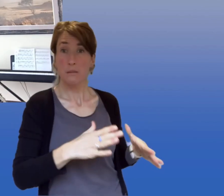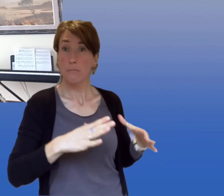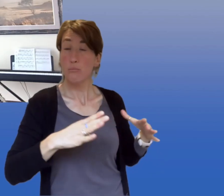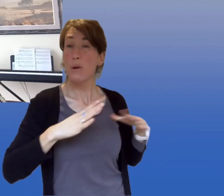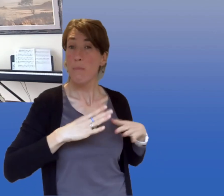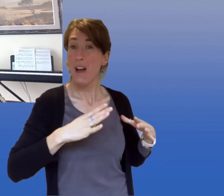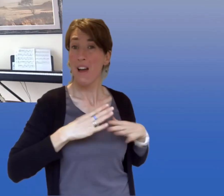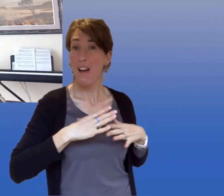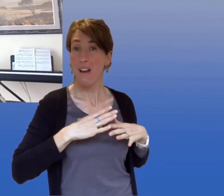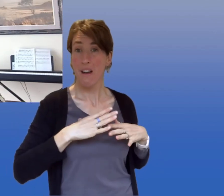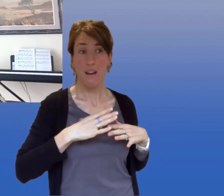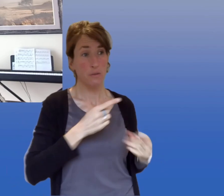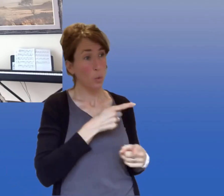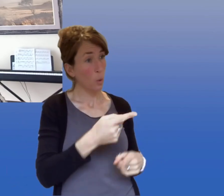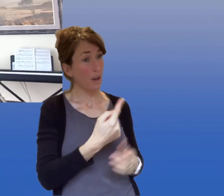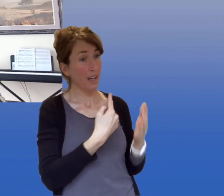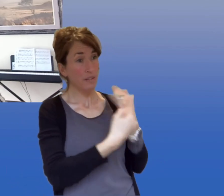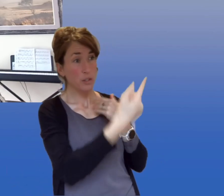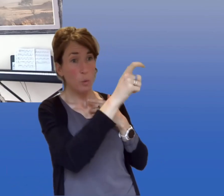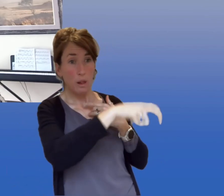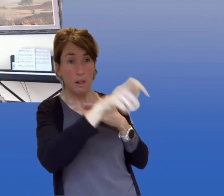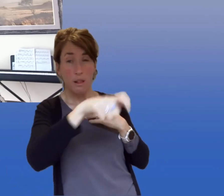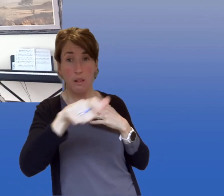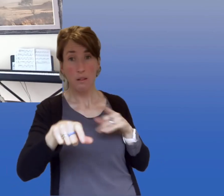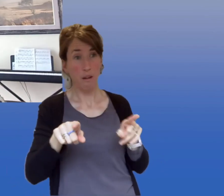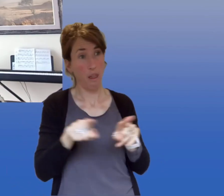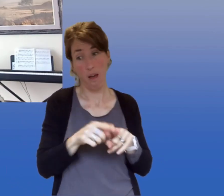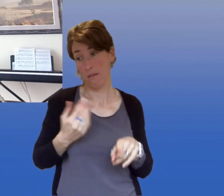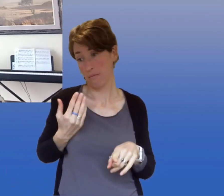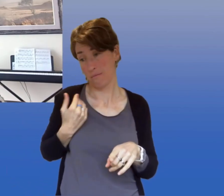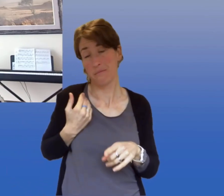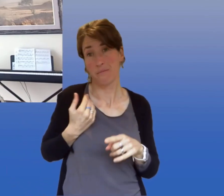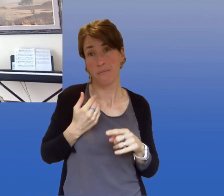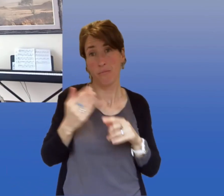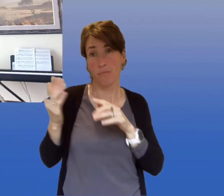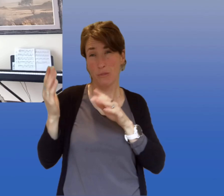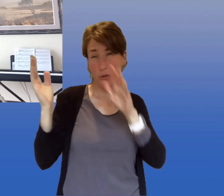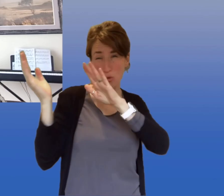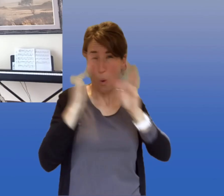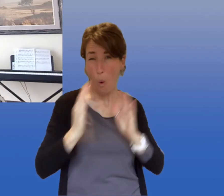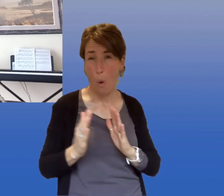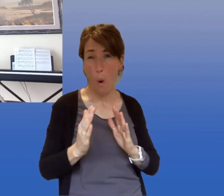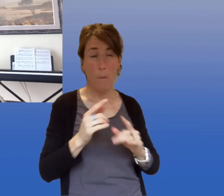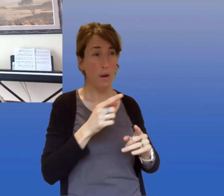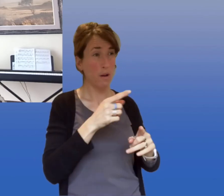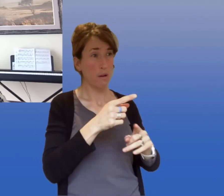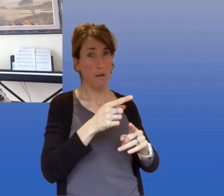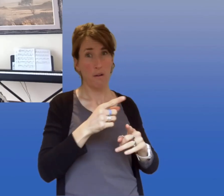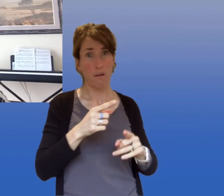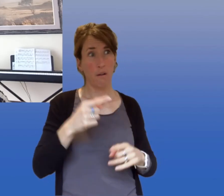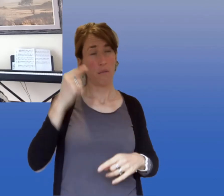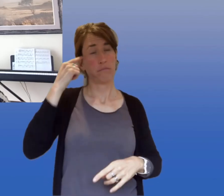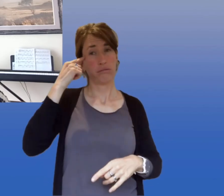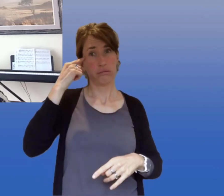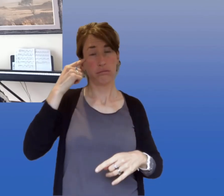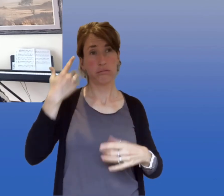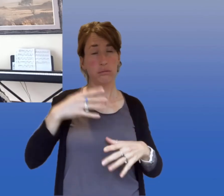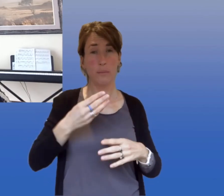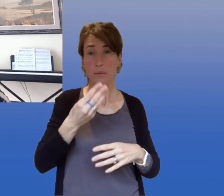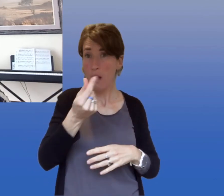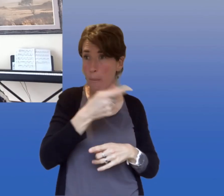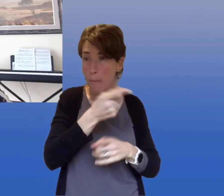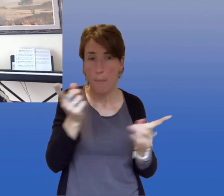in that winter preparedness. And it never hurts to think about how ready we are as individuals. Again, with the recent